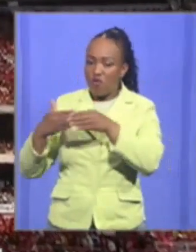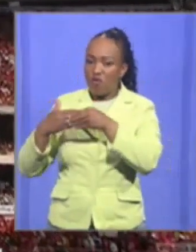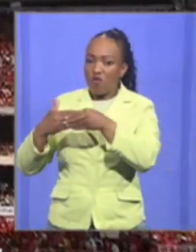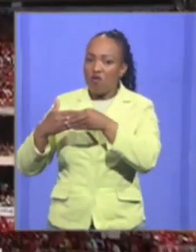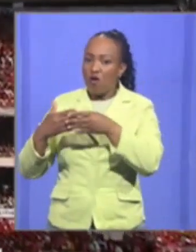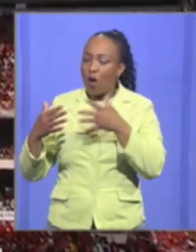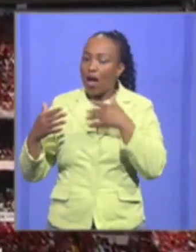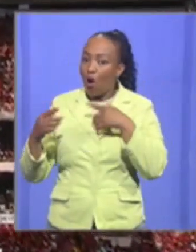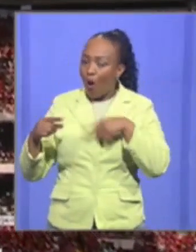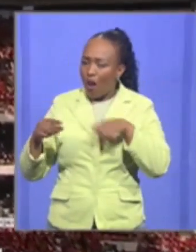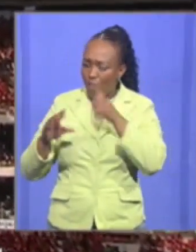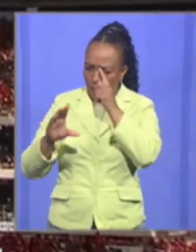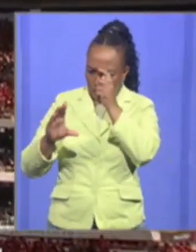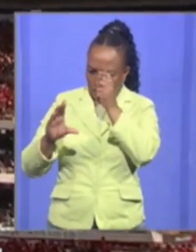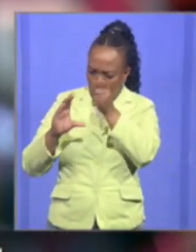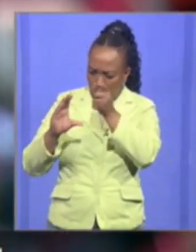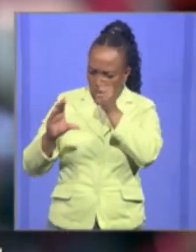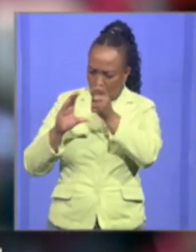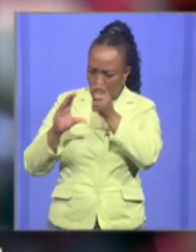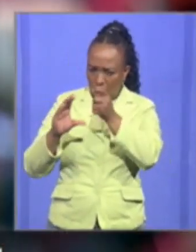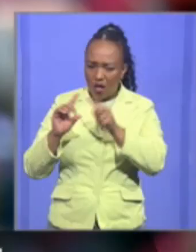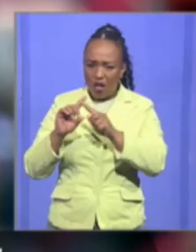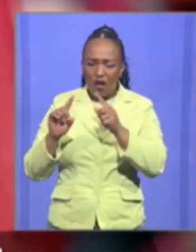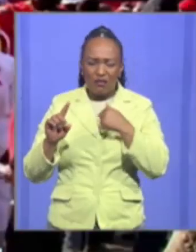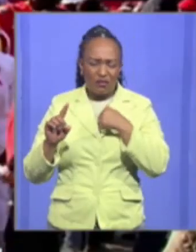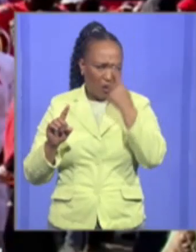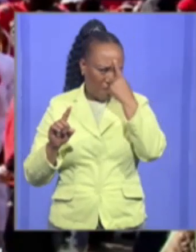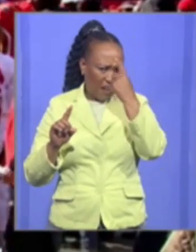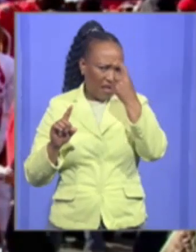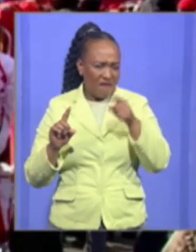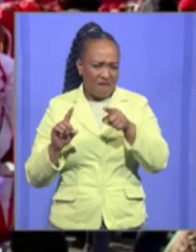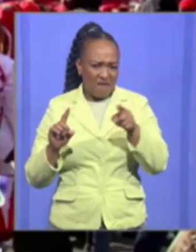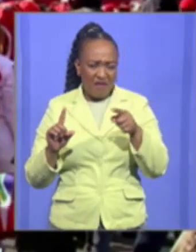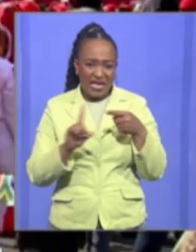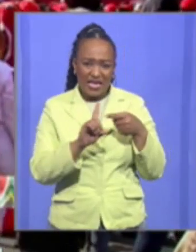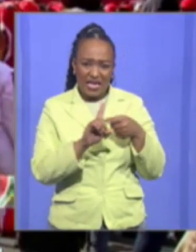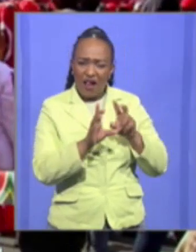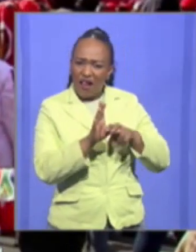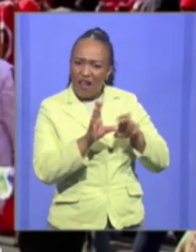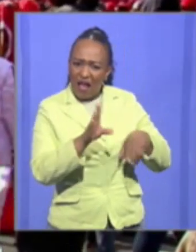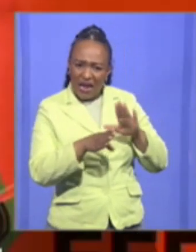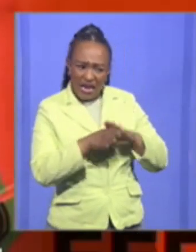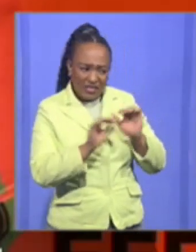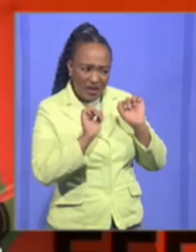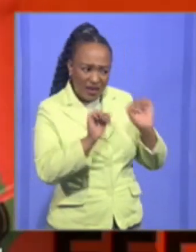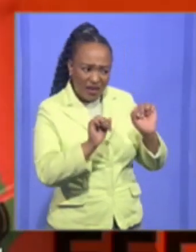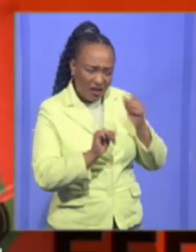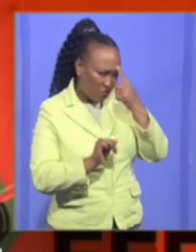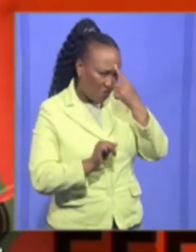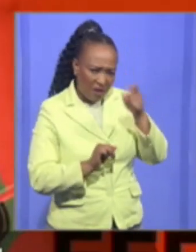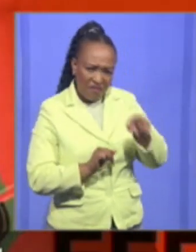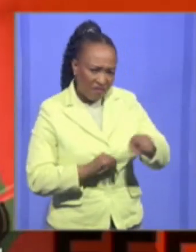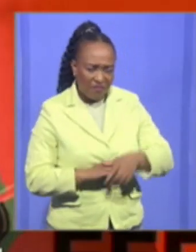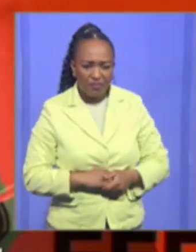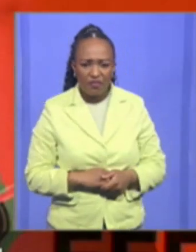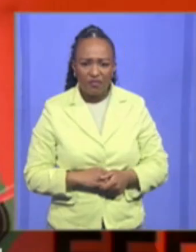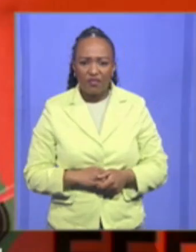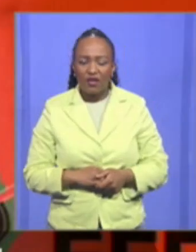ponyo ya leihlo. Malema o re ga a kgolwe mabaka a Shivambu a go tlogela mokgatlo. It's a political